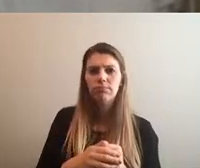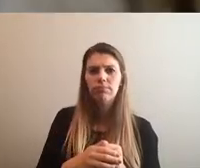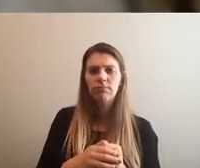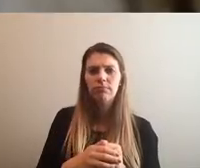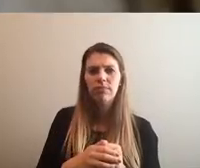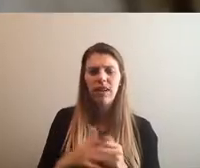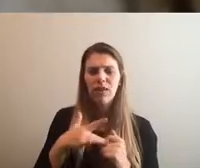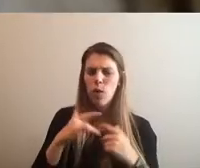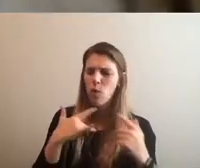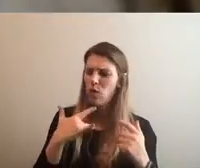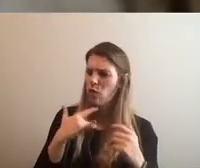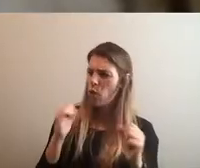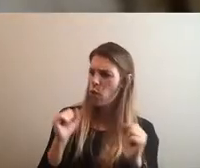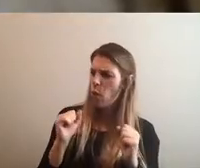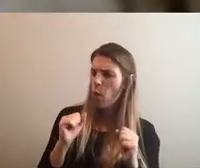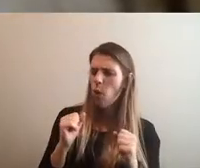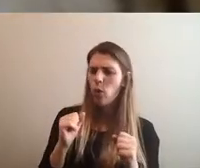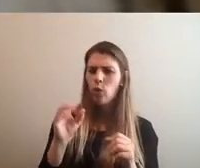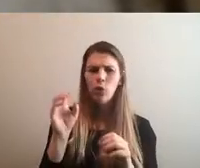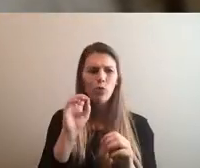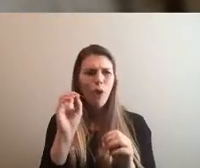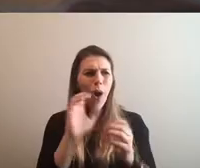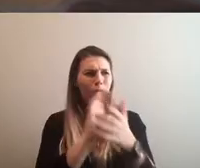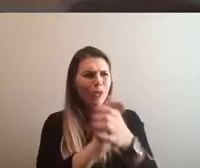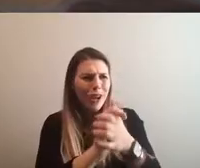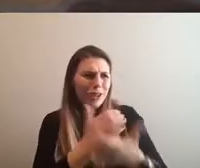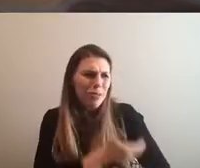there was no congratulations.